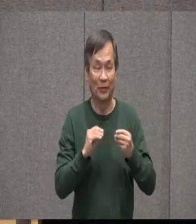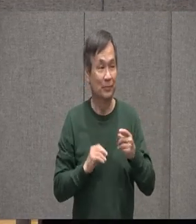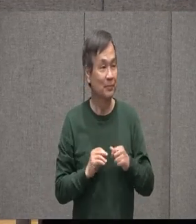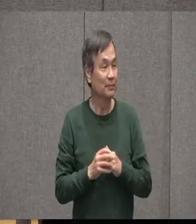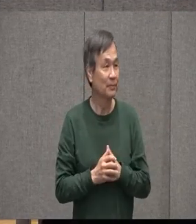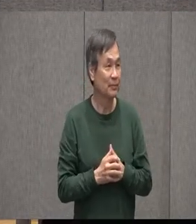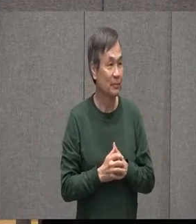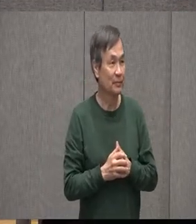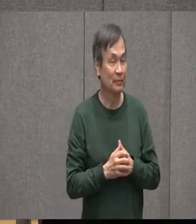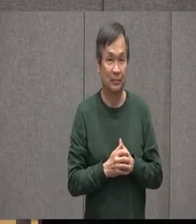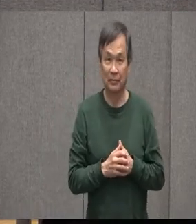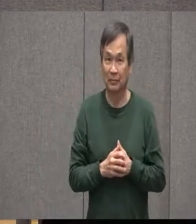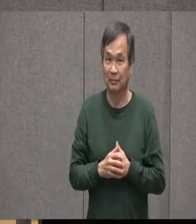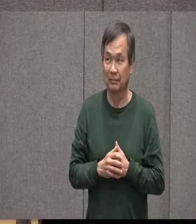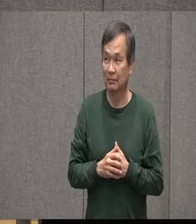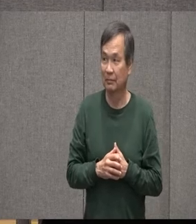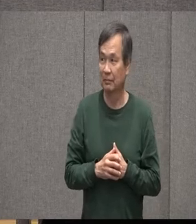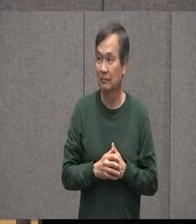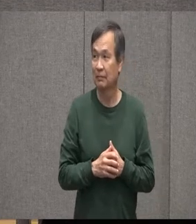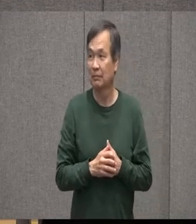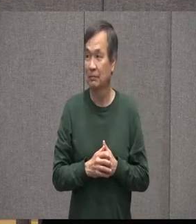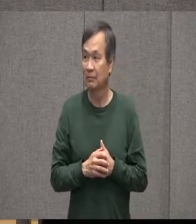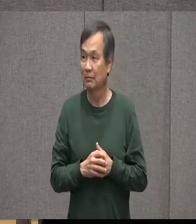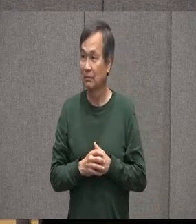All right, guys.